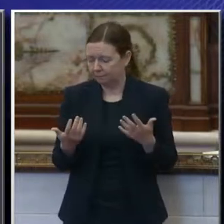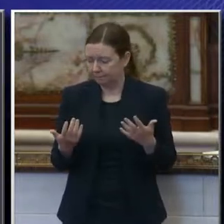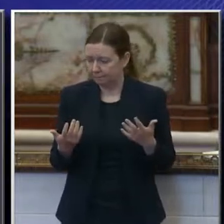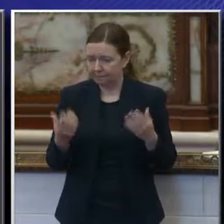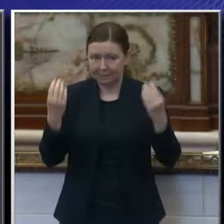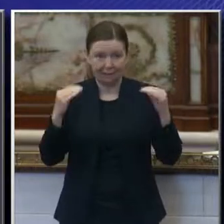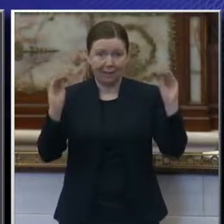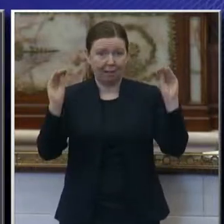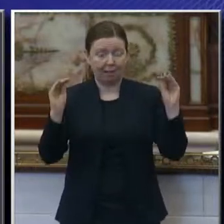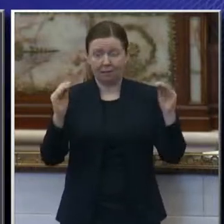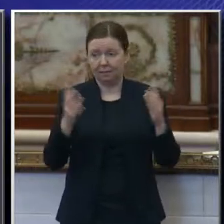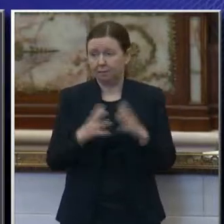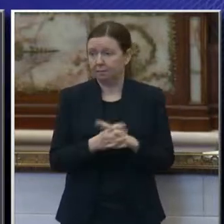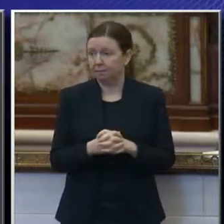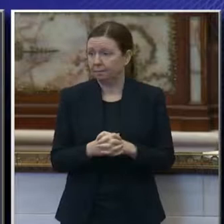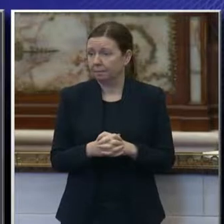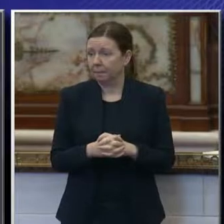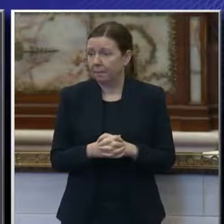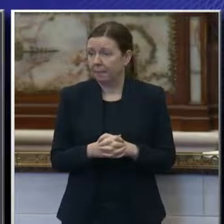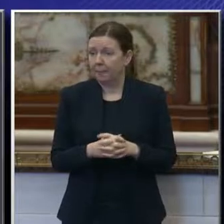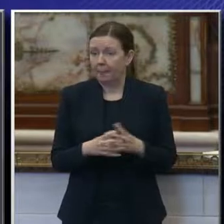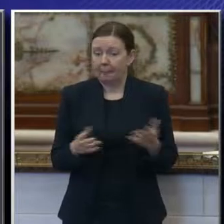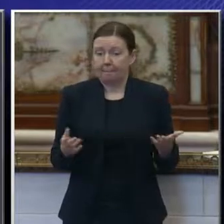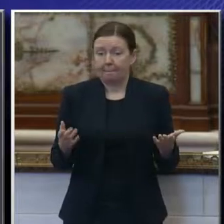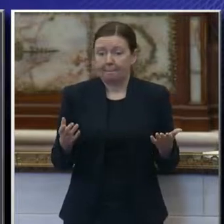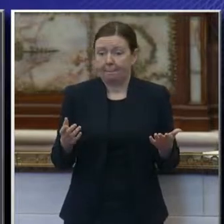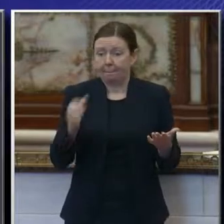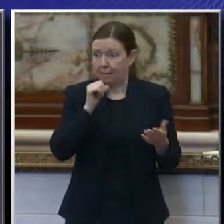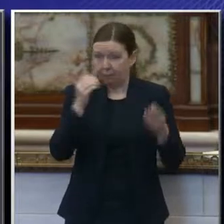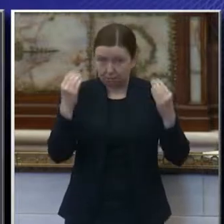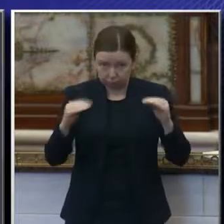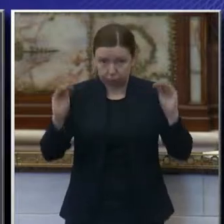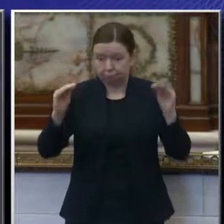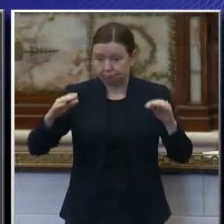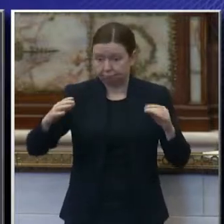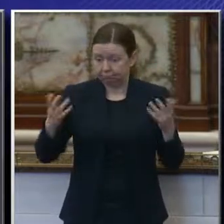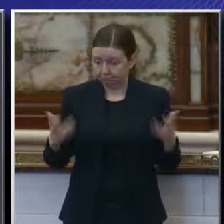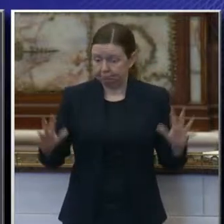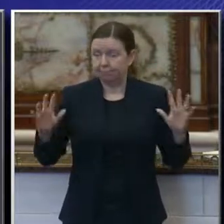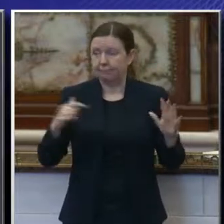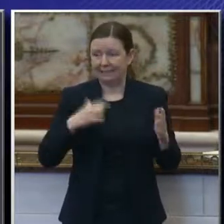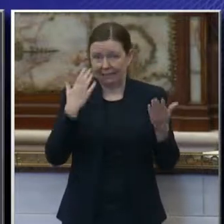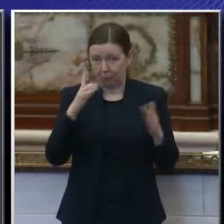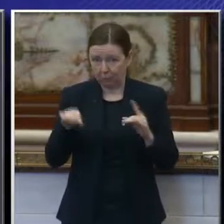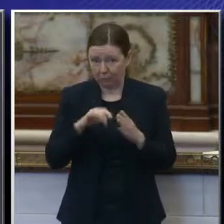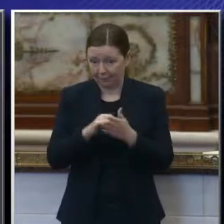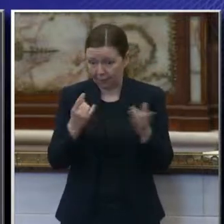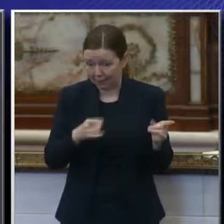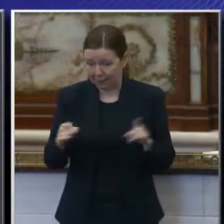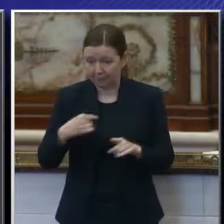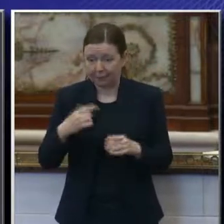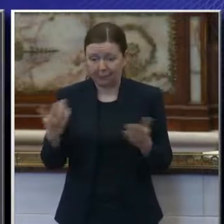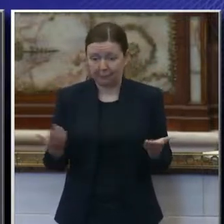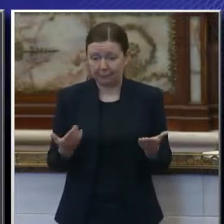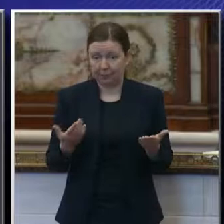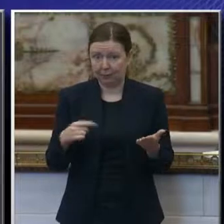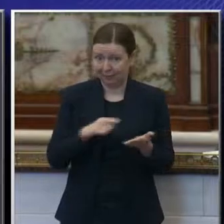a sale? You know, they haven't gone to closing yet. And I don't know when that's going to be. You know, I'm hearing later